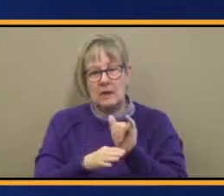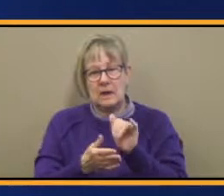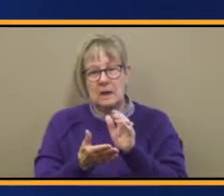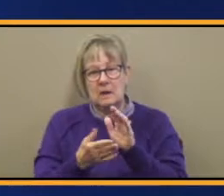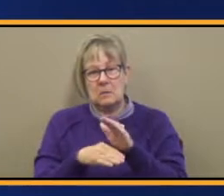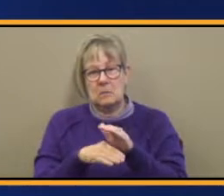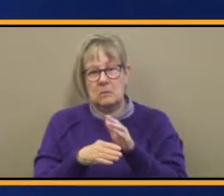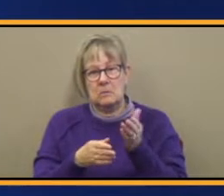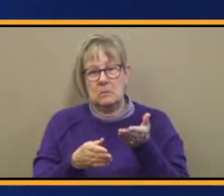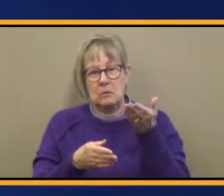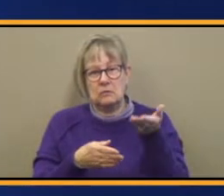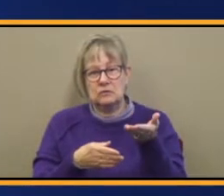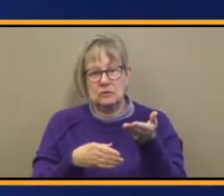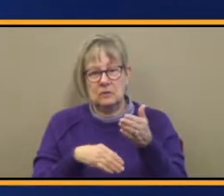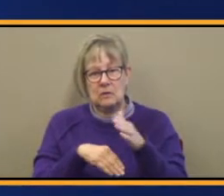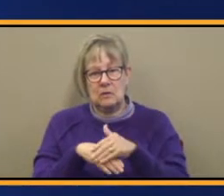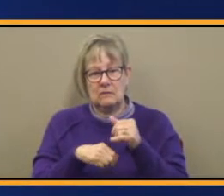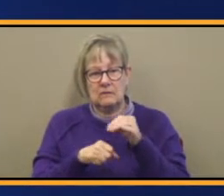call for the vote.